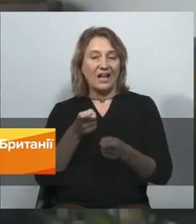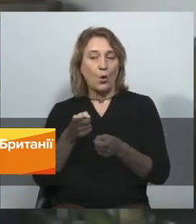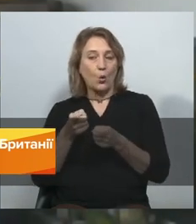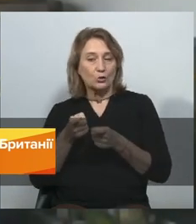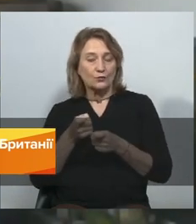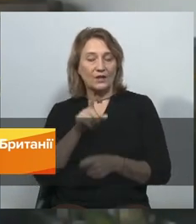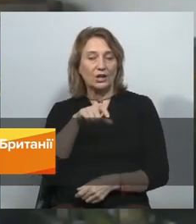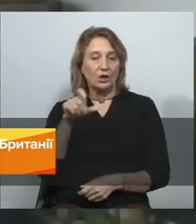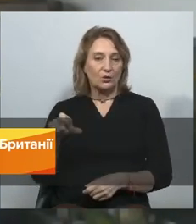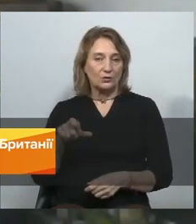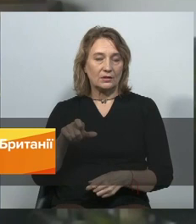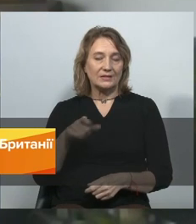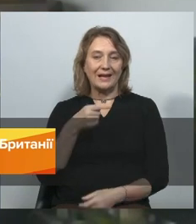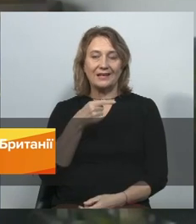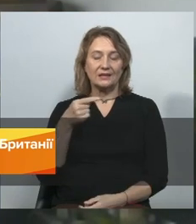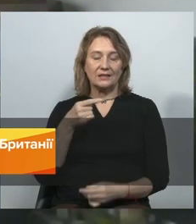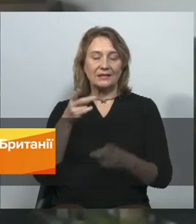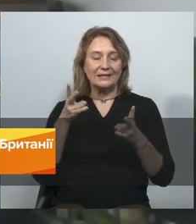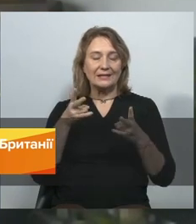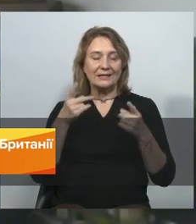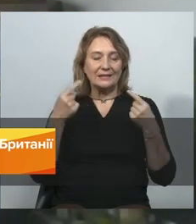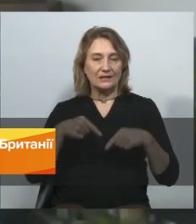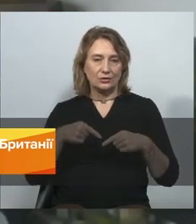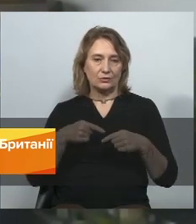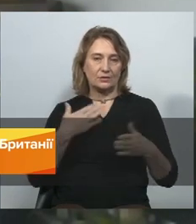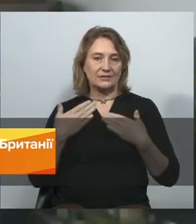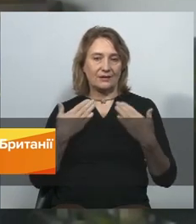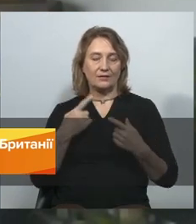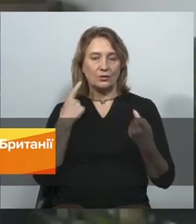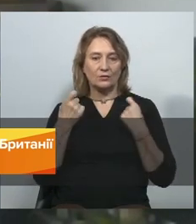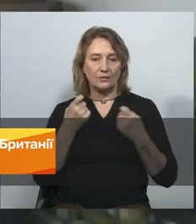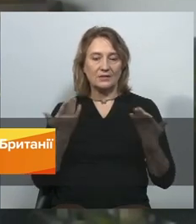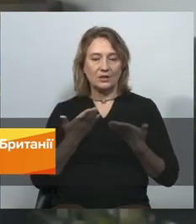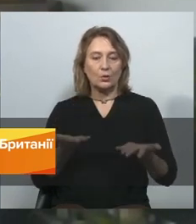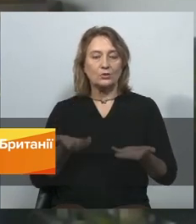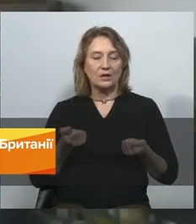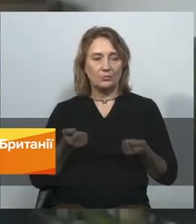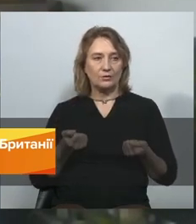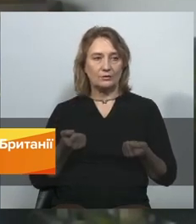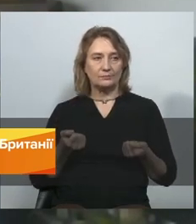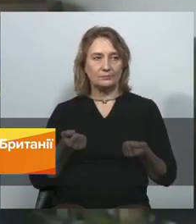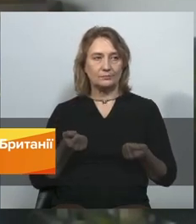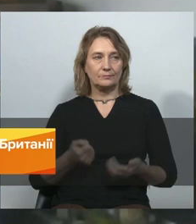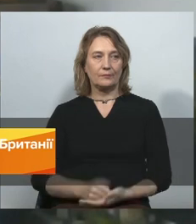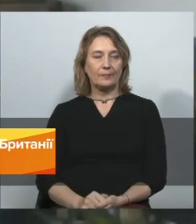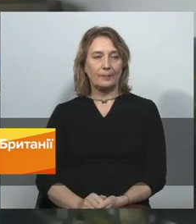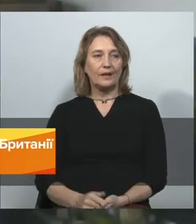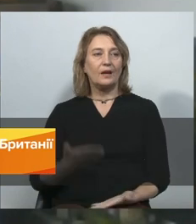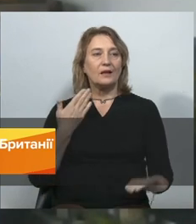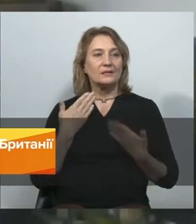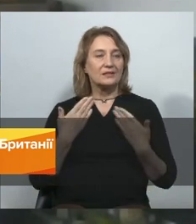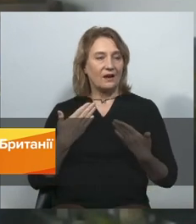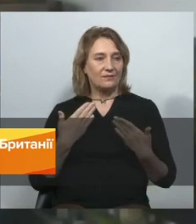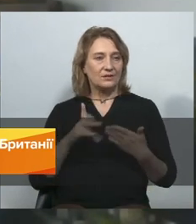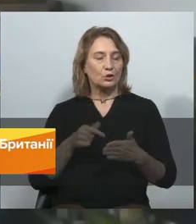critically with the information, to have a healthy level of skepticism,